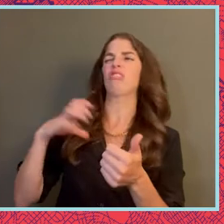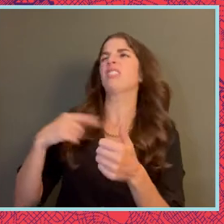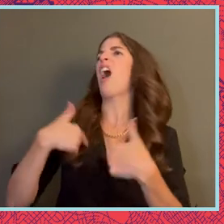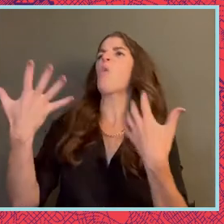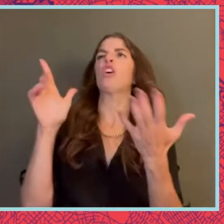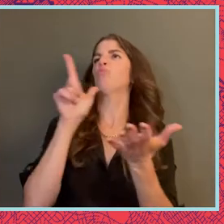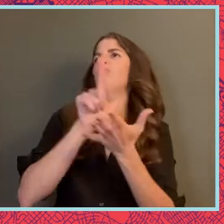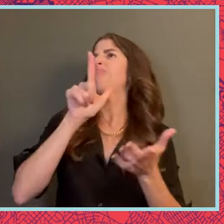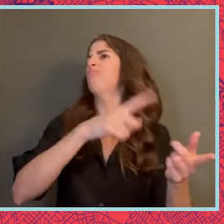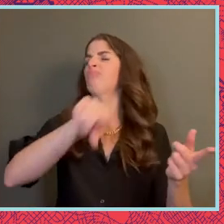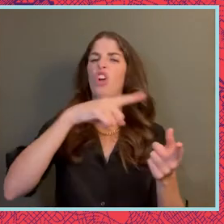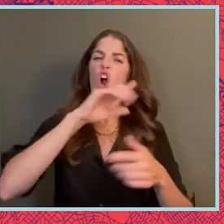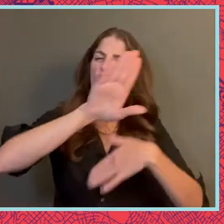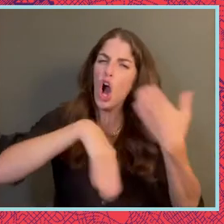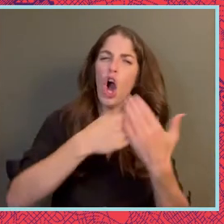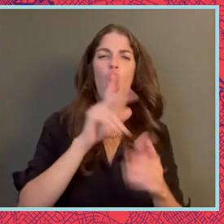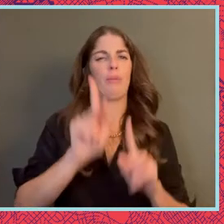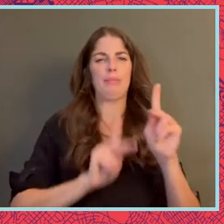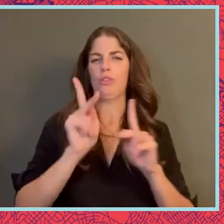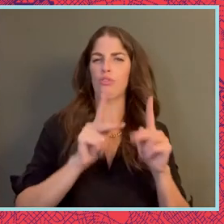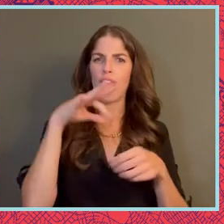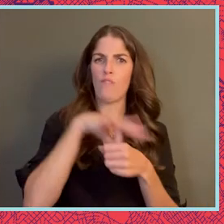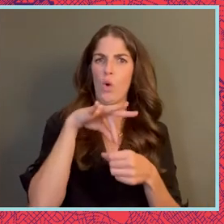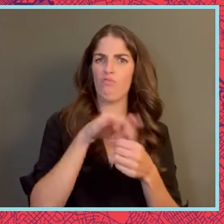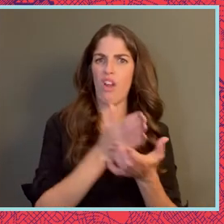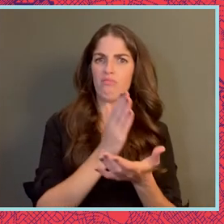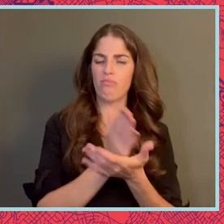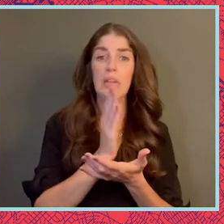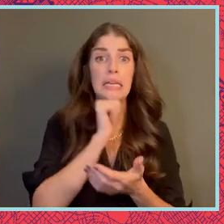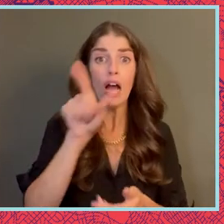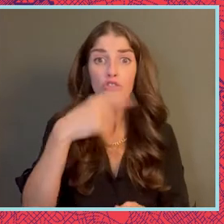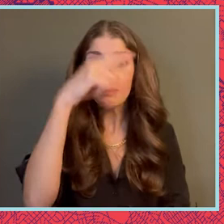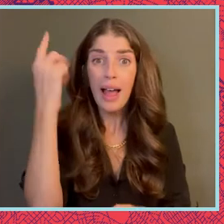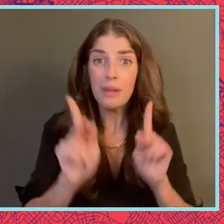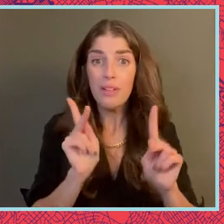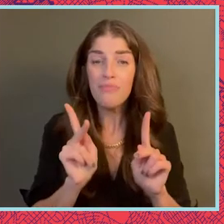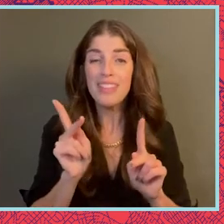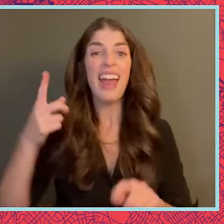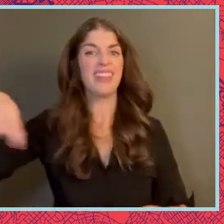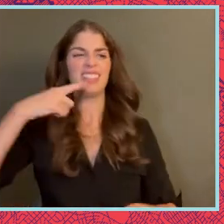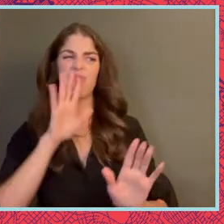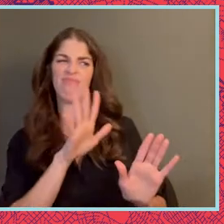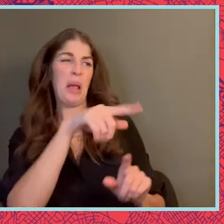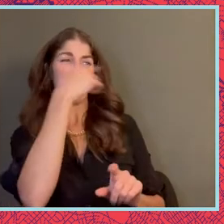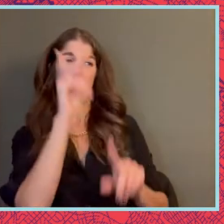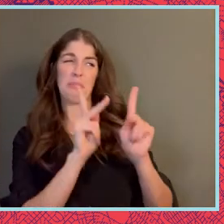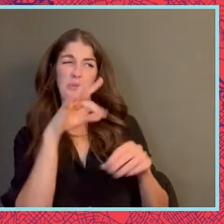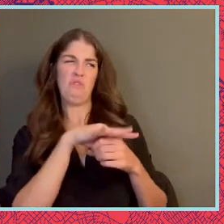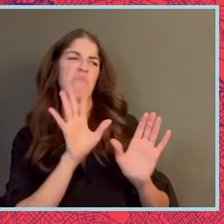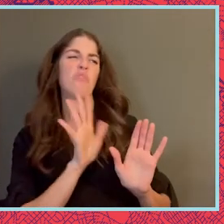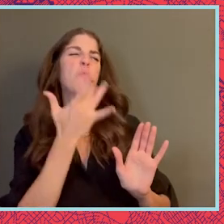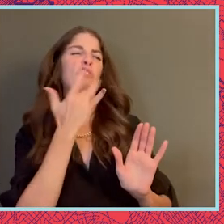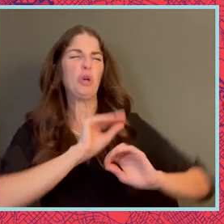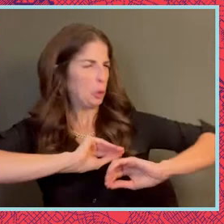of the vote in Washington, D.C., but to strip everyone of the vote They basically said if black people are going to vote in D.C., we'd rather that no one